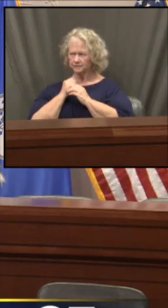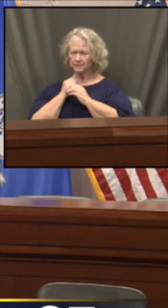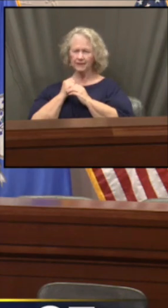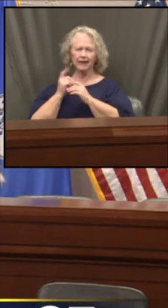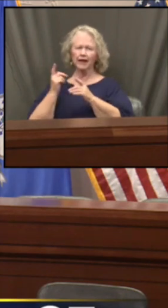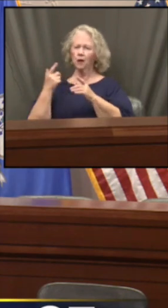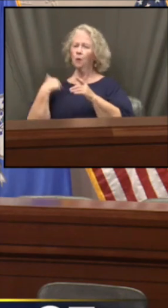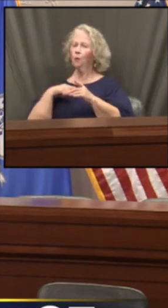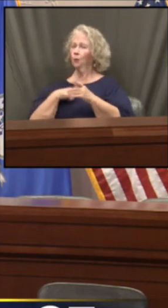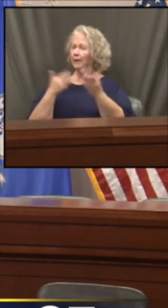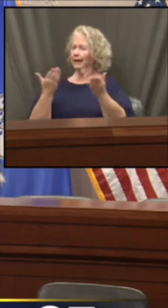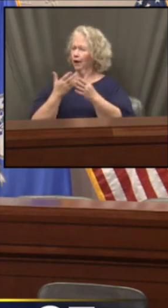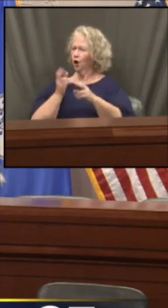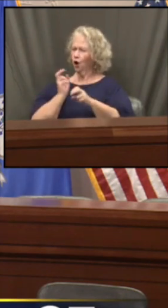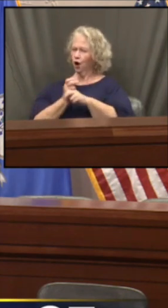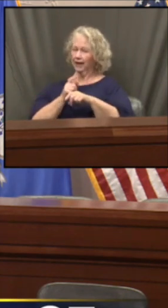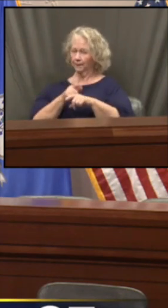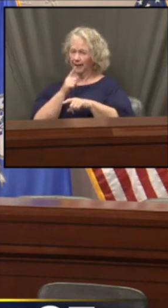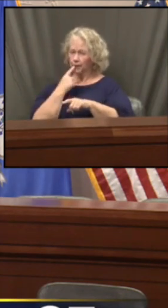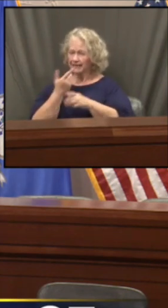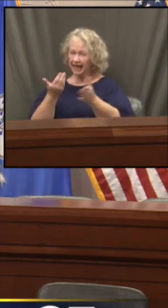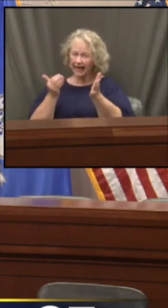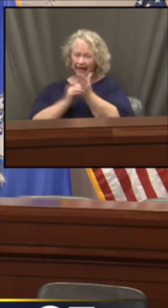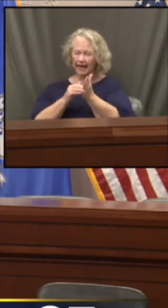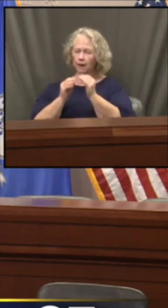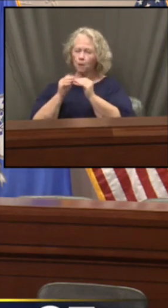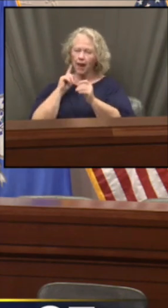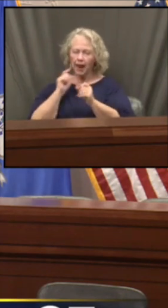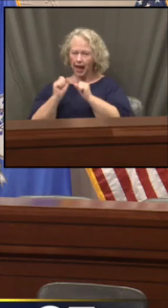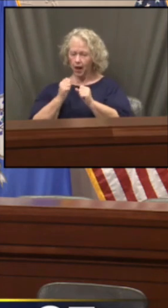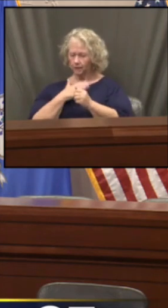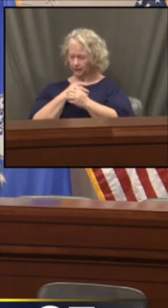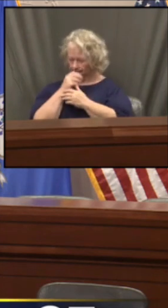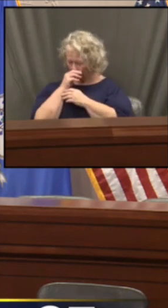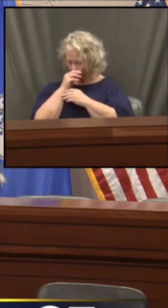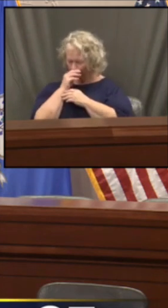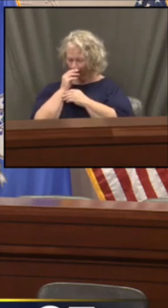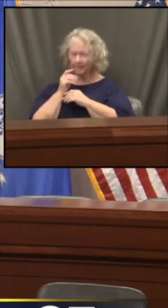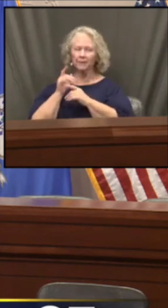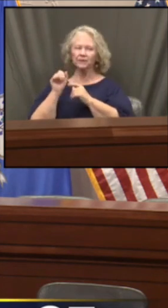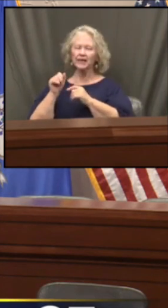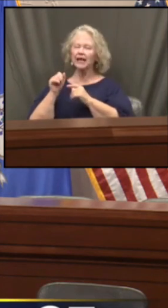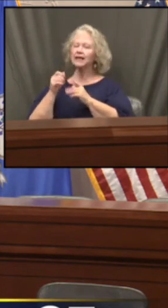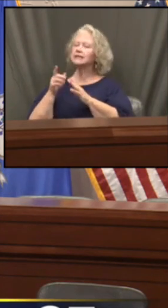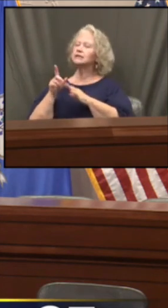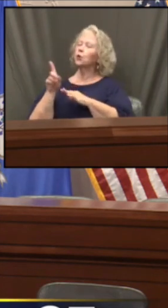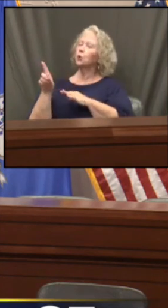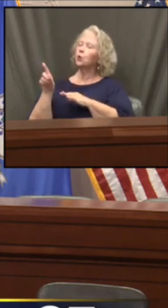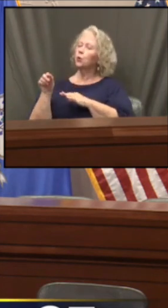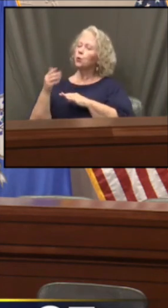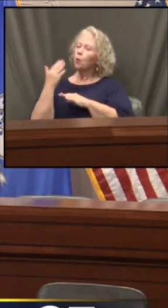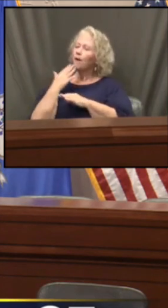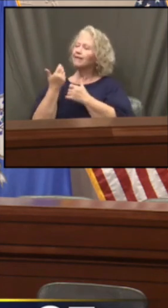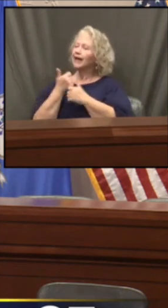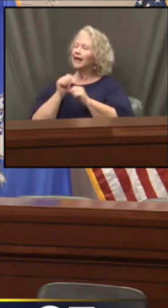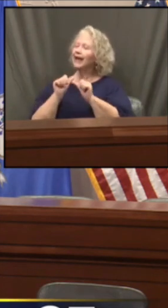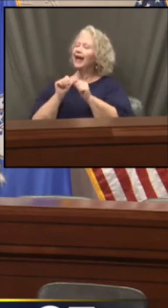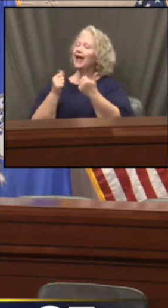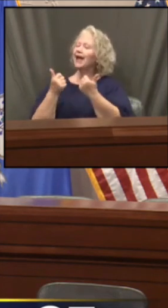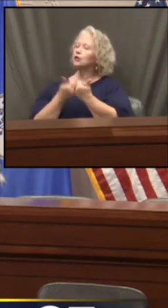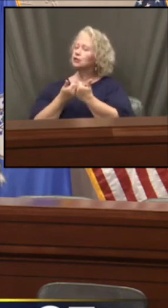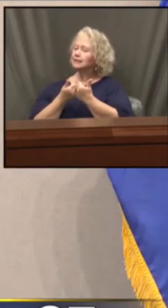We were having a very hard time hearing you. Could you repeat the question a little louder? Sure. I was asking if you know of any agencies